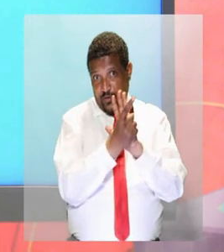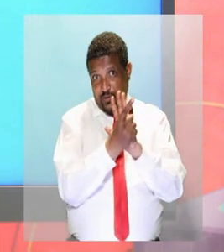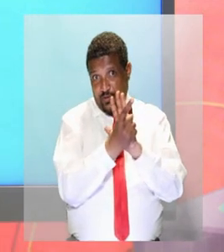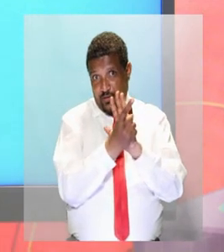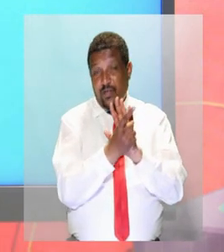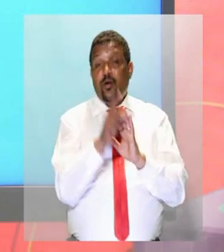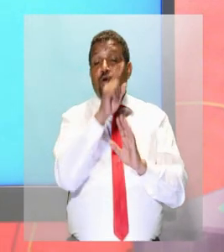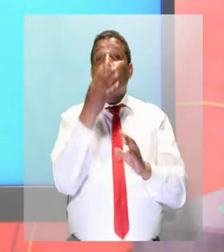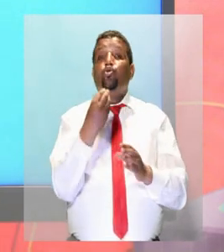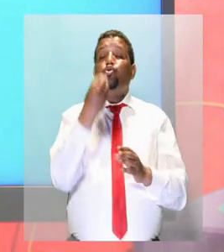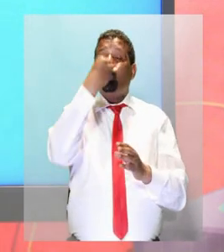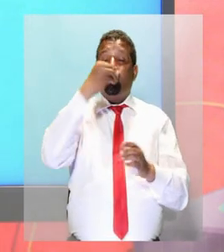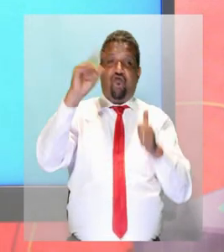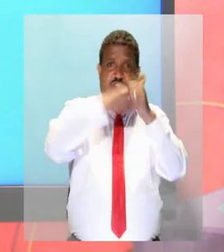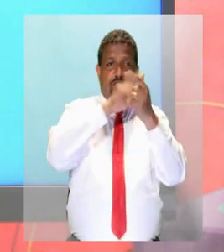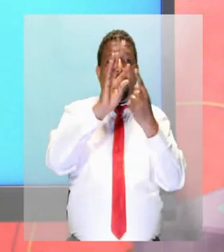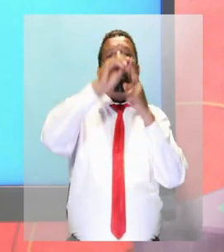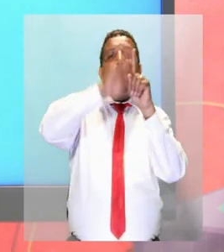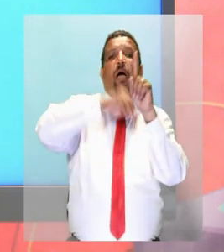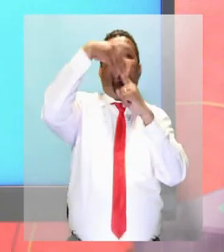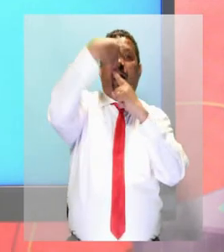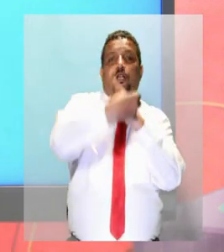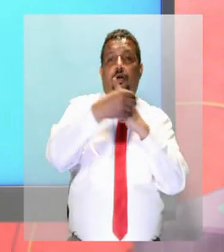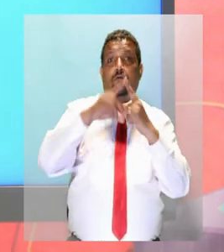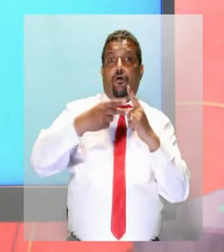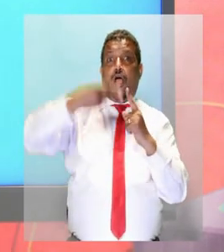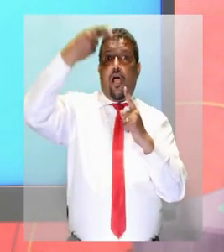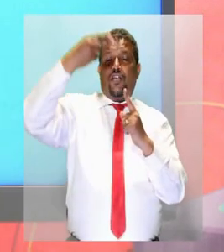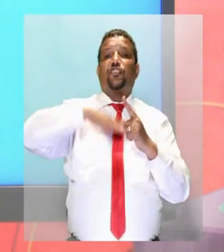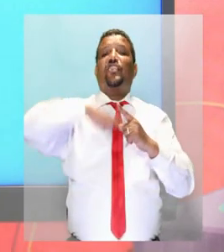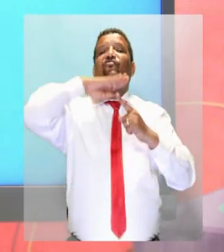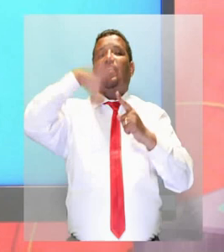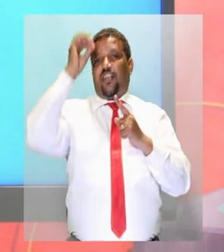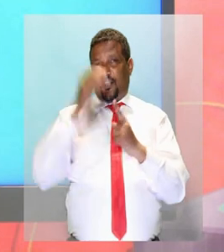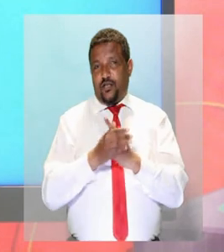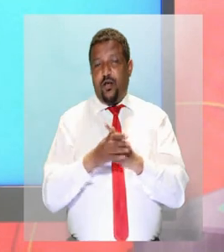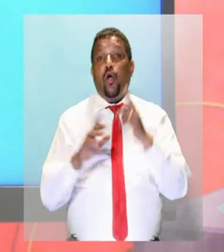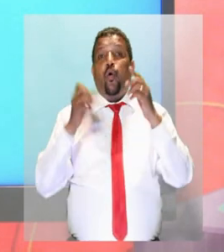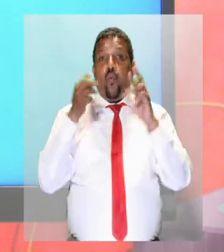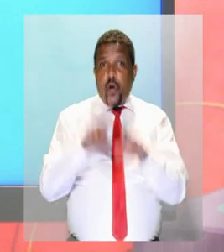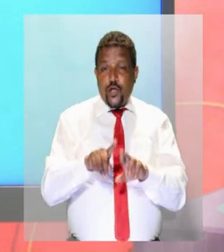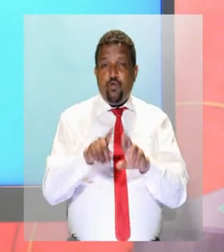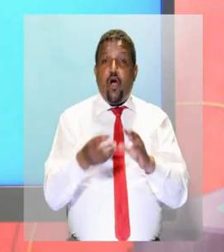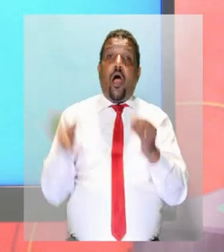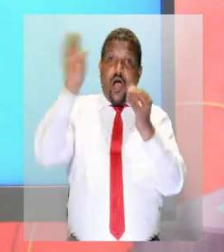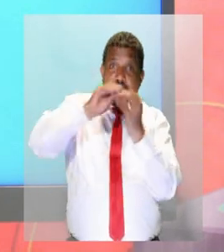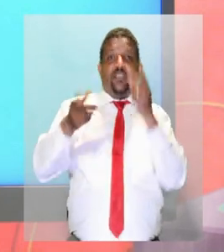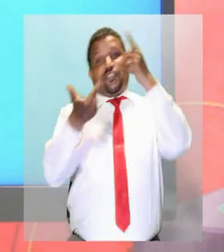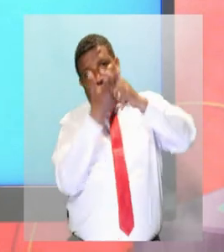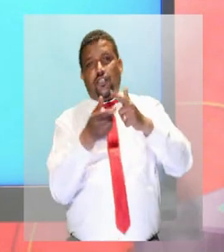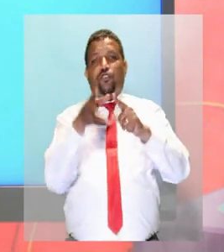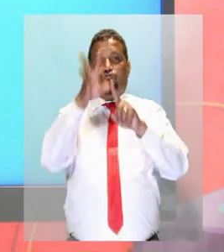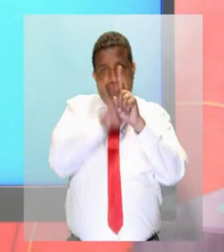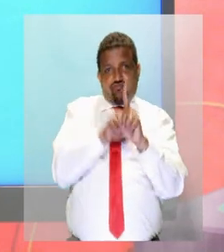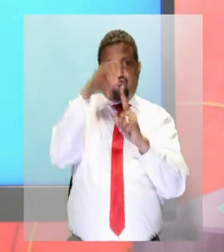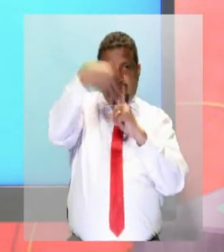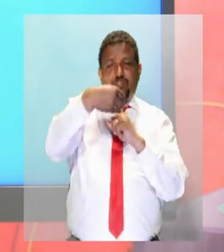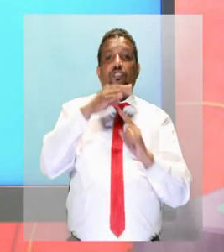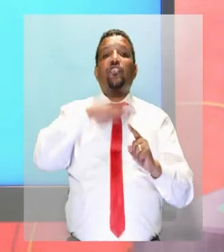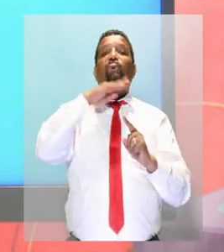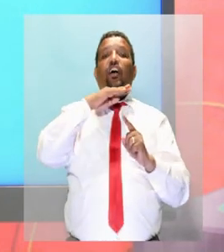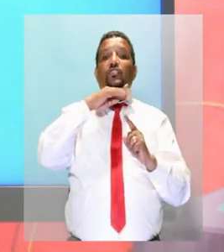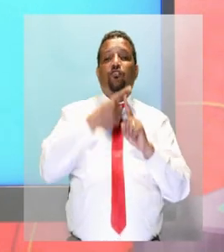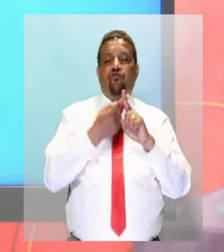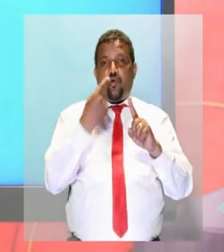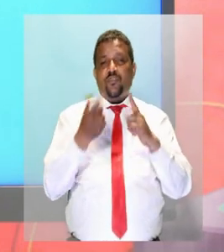when you eat the first banana, you will get higher level of satisfaction, and when you add the second, the satisfaction you get